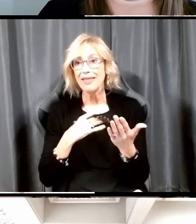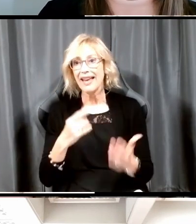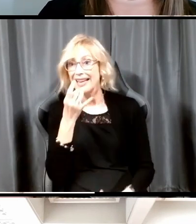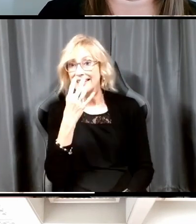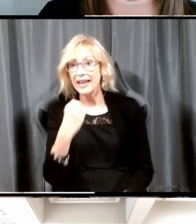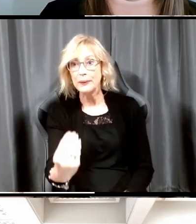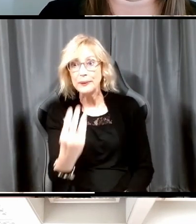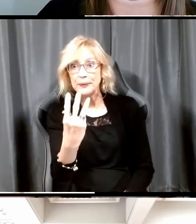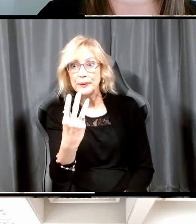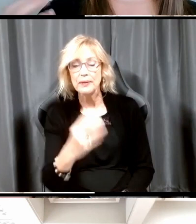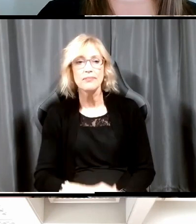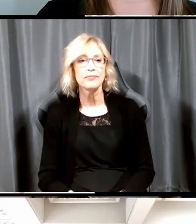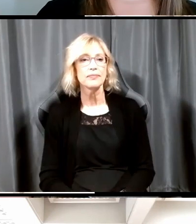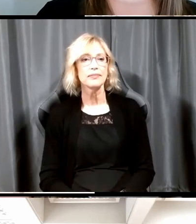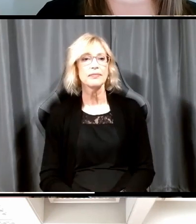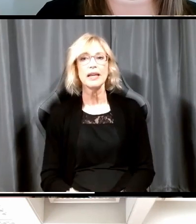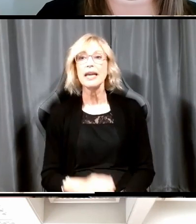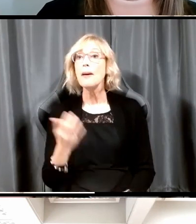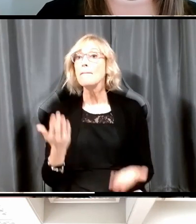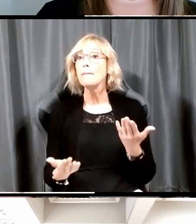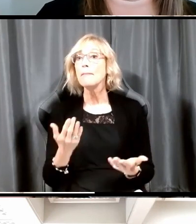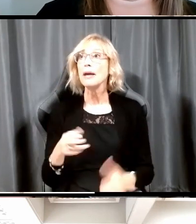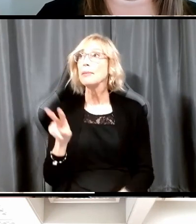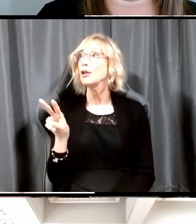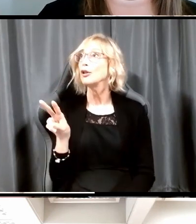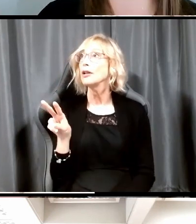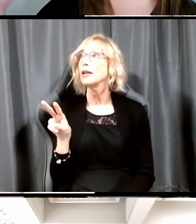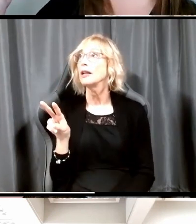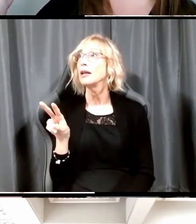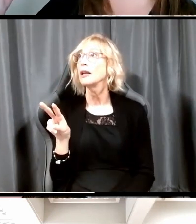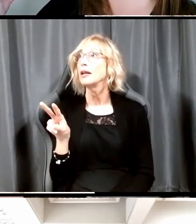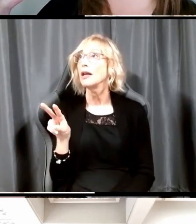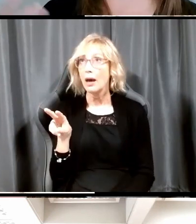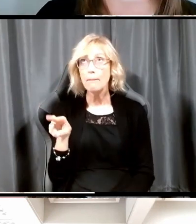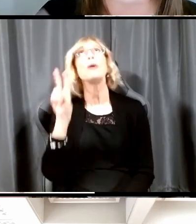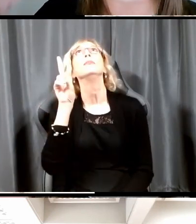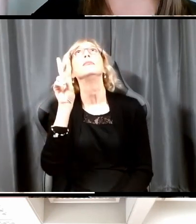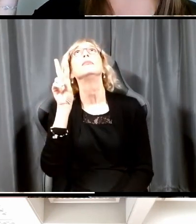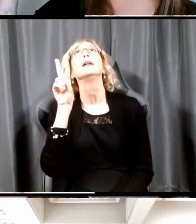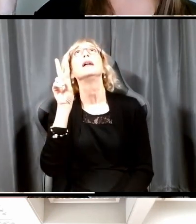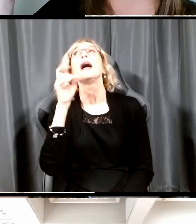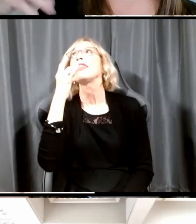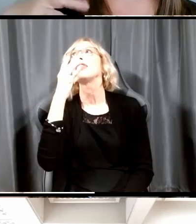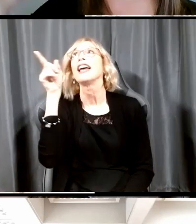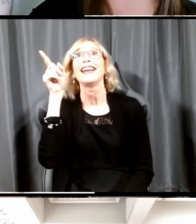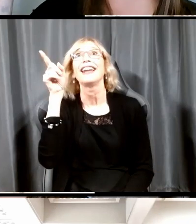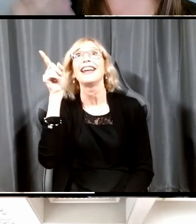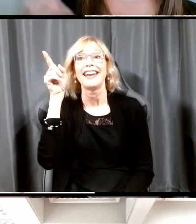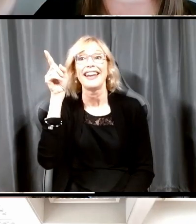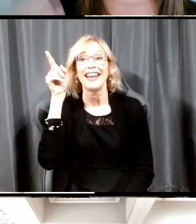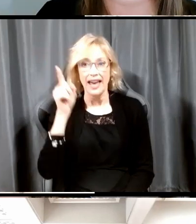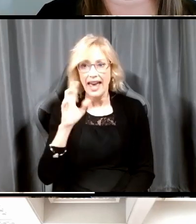even be looking at something and all of a sudden you'll see them look up at the light because the light's up there and it's